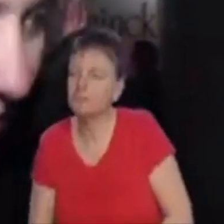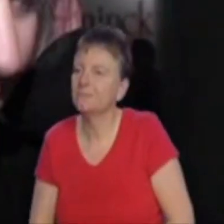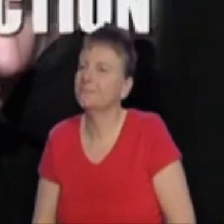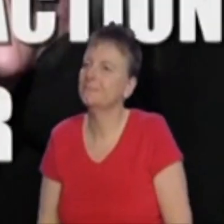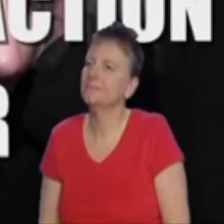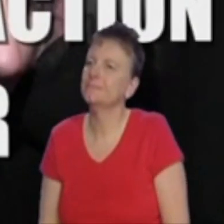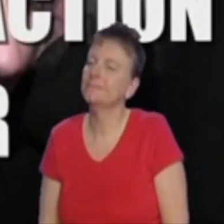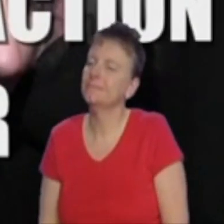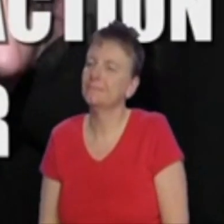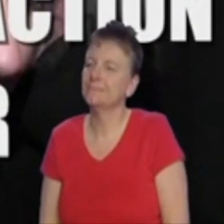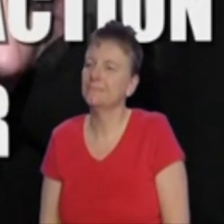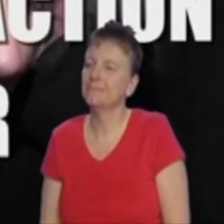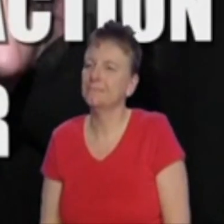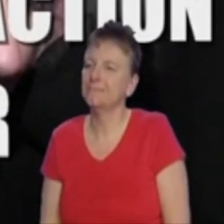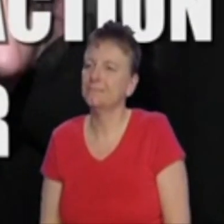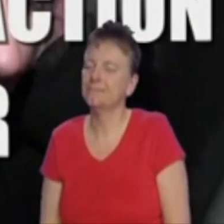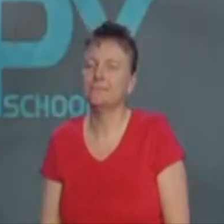looks.